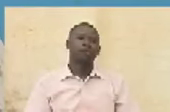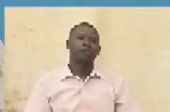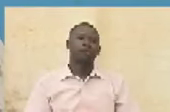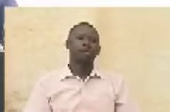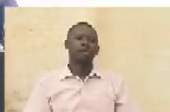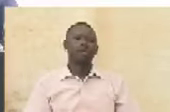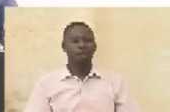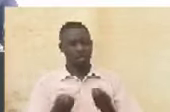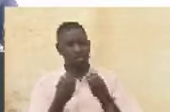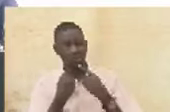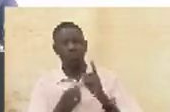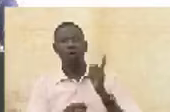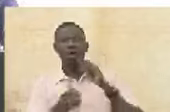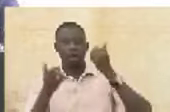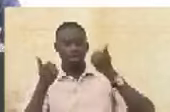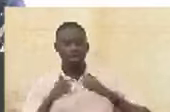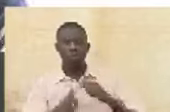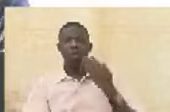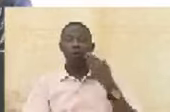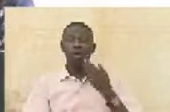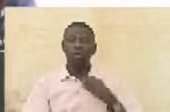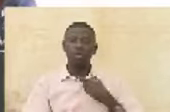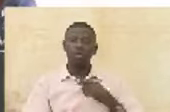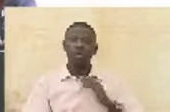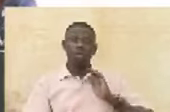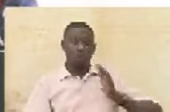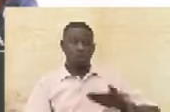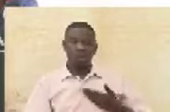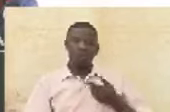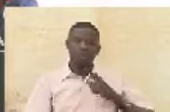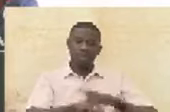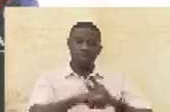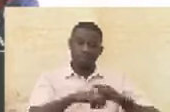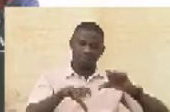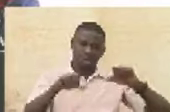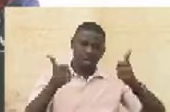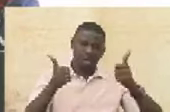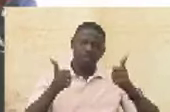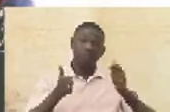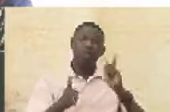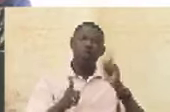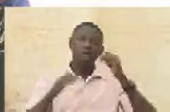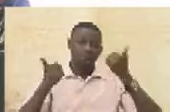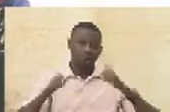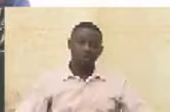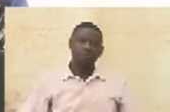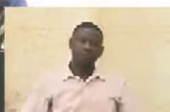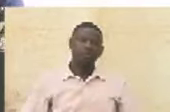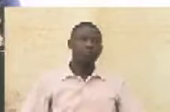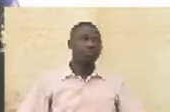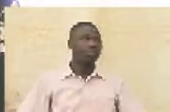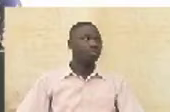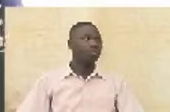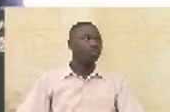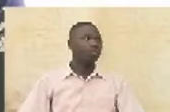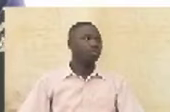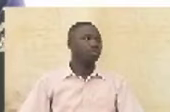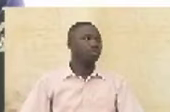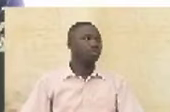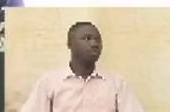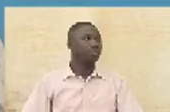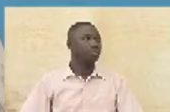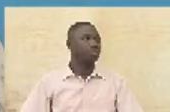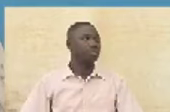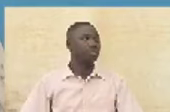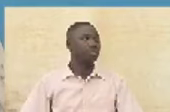it was the women's turn? For example, when you silang birin kiol bada sa kiol musol la waro sida muna nara na ke muna keta. Wala